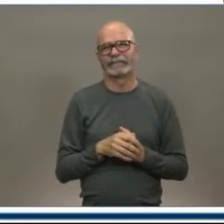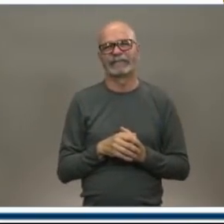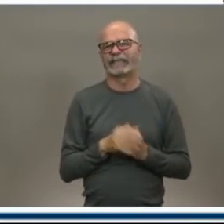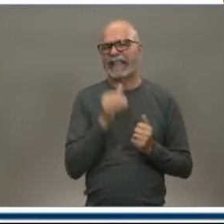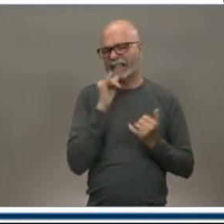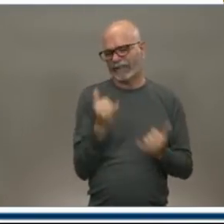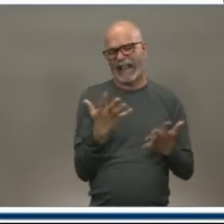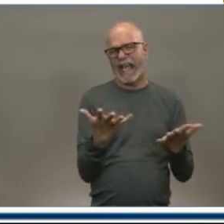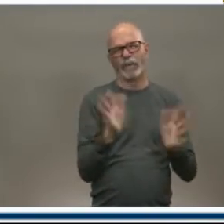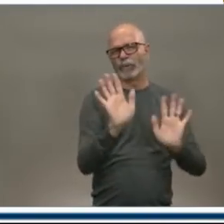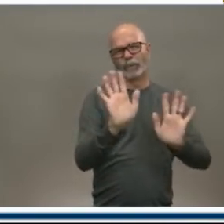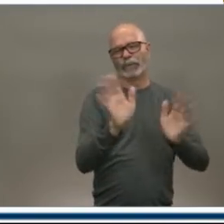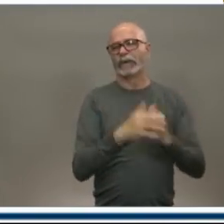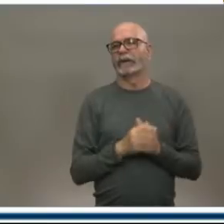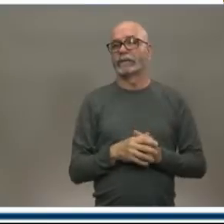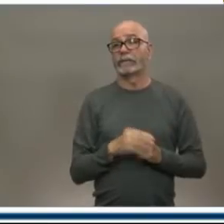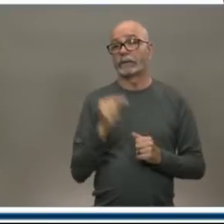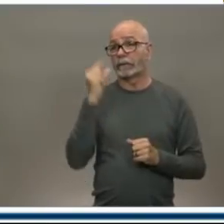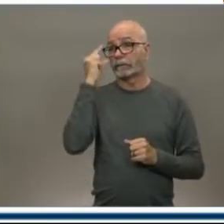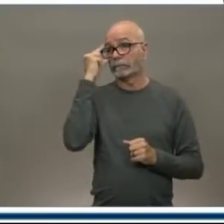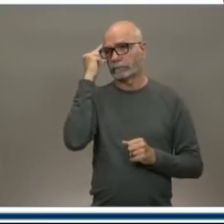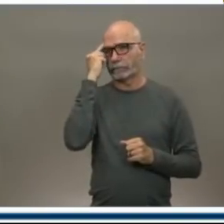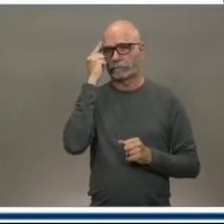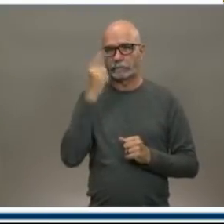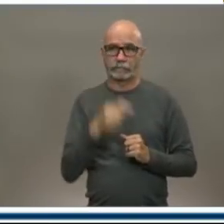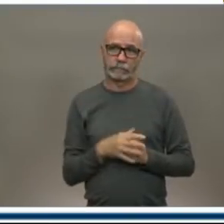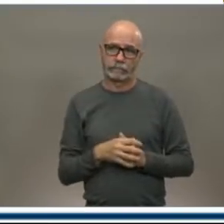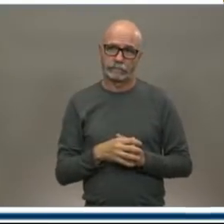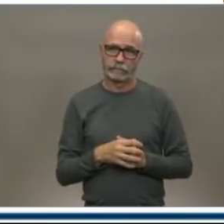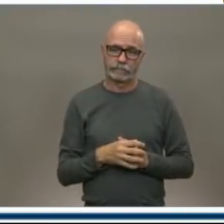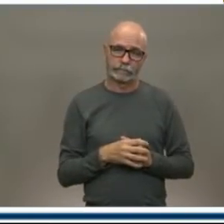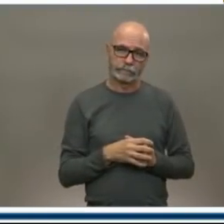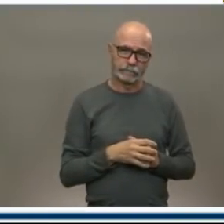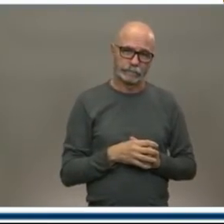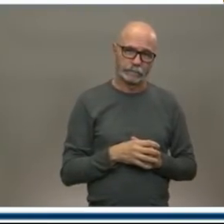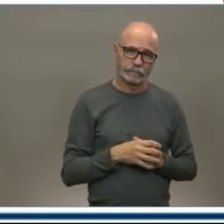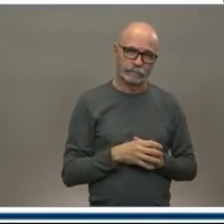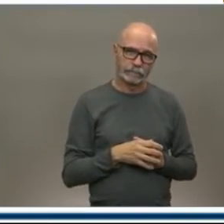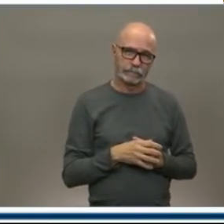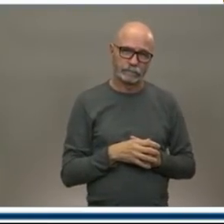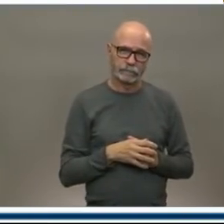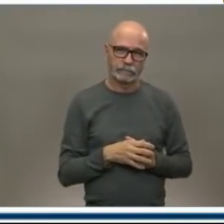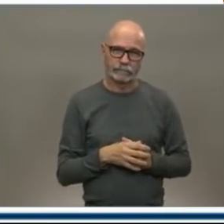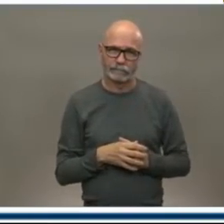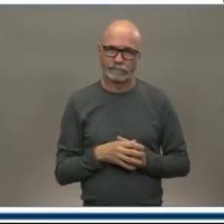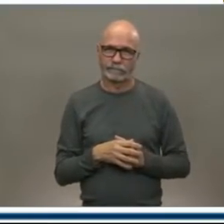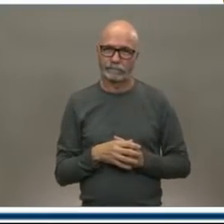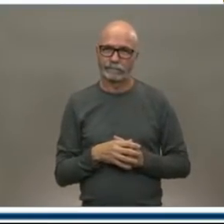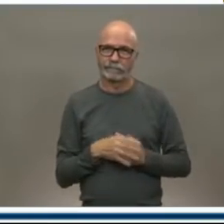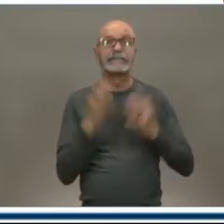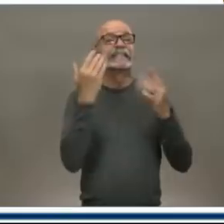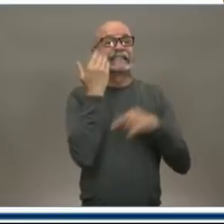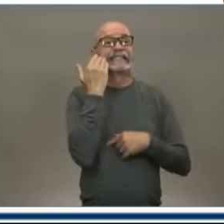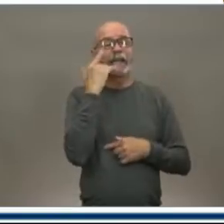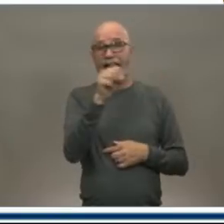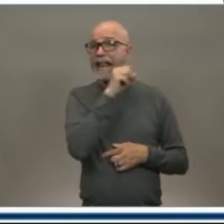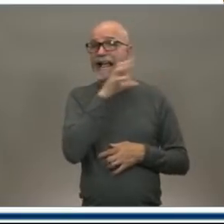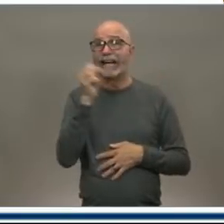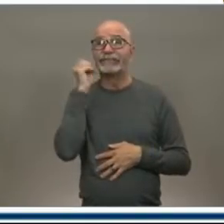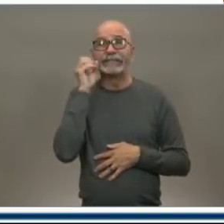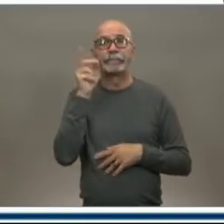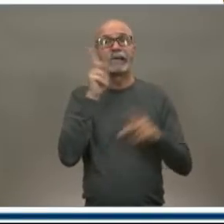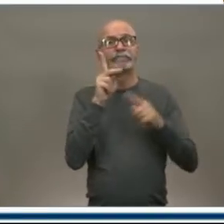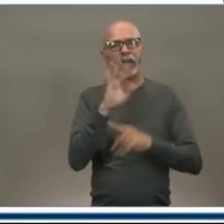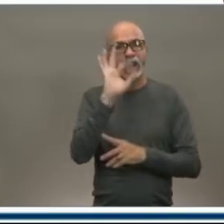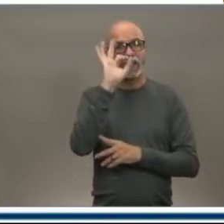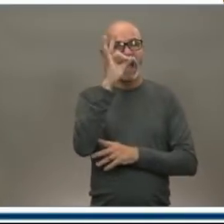I know you spoke briefly about this, but there were 9 people charged over the weekend in Wolfville in connection with Halloween parties. And just wanted to get your message again to